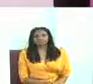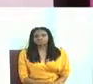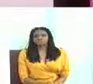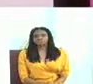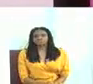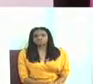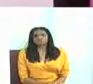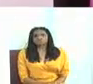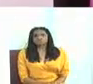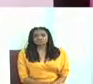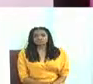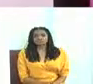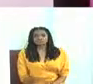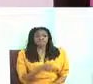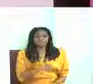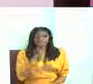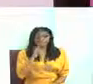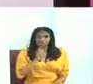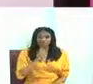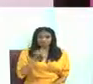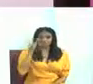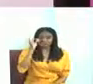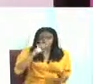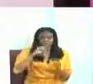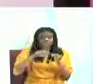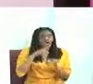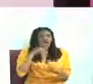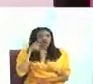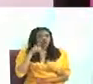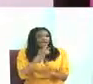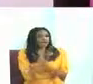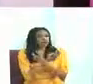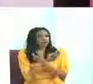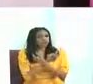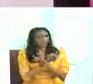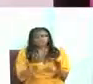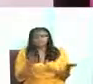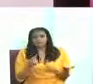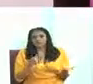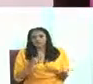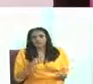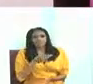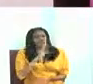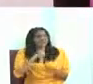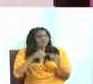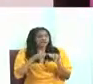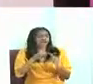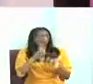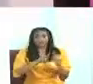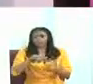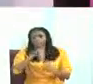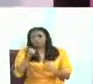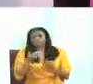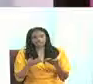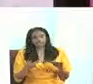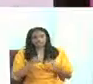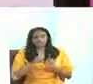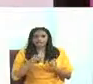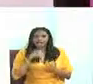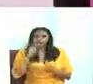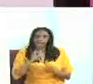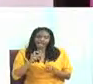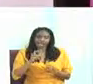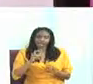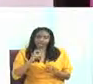Now, I'm supposed to be speaking about dry bones, and here I am talking about everything else. But you know, I have to bring the